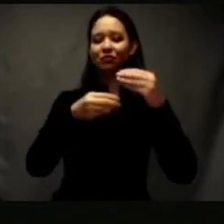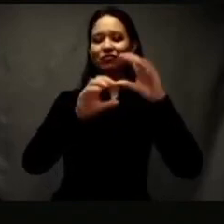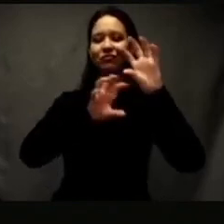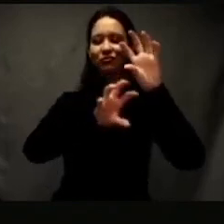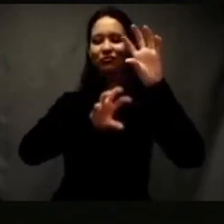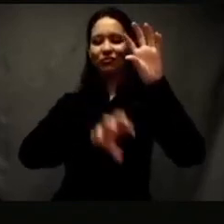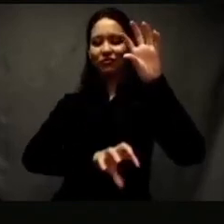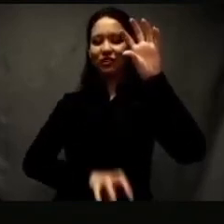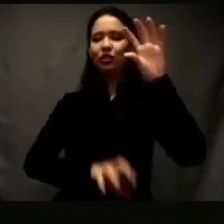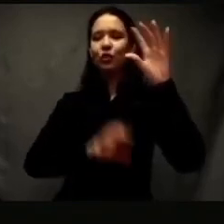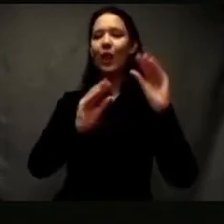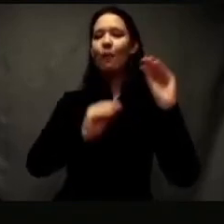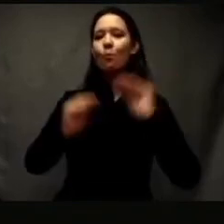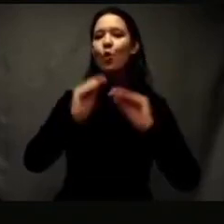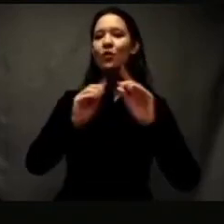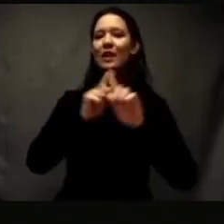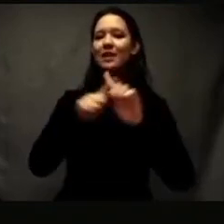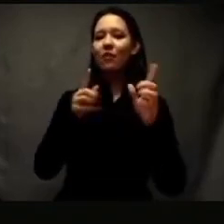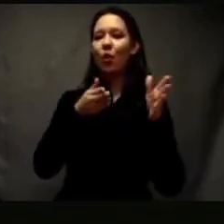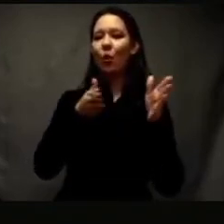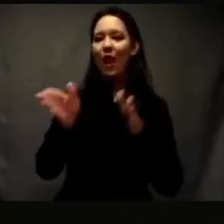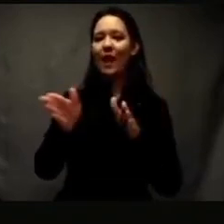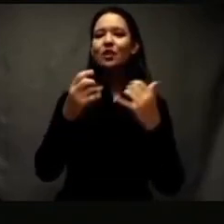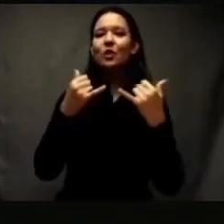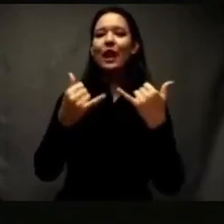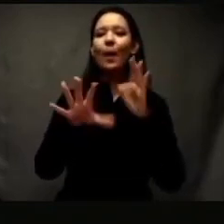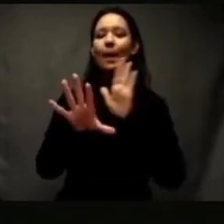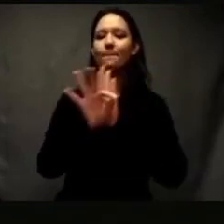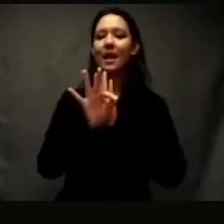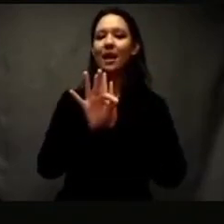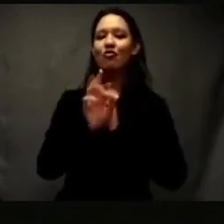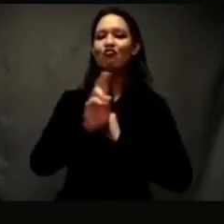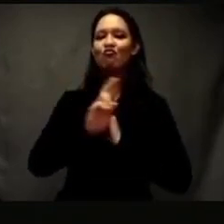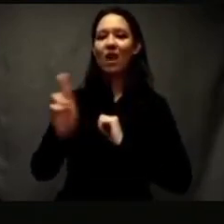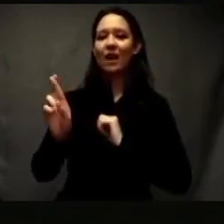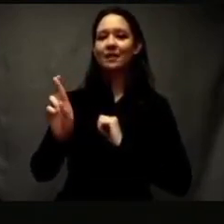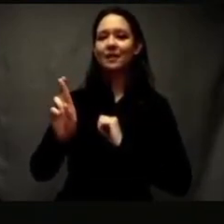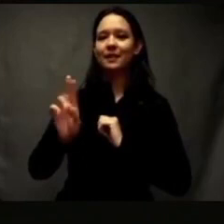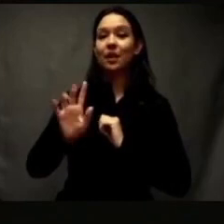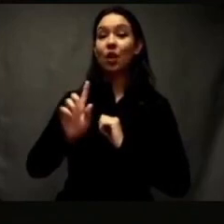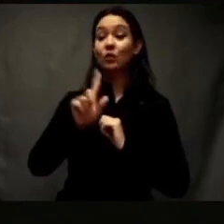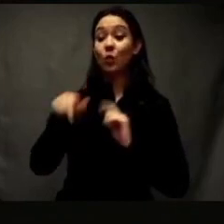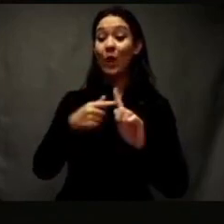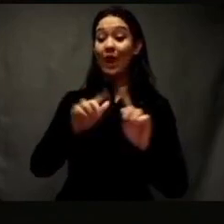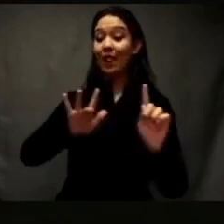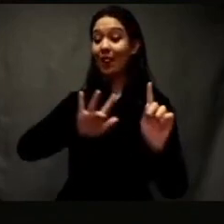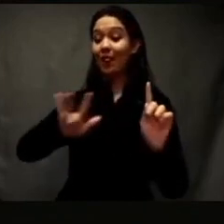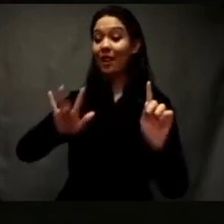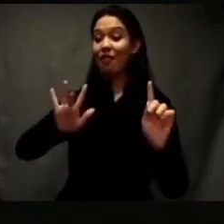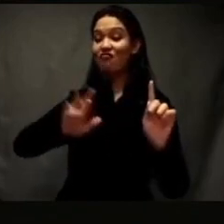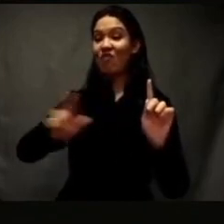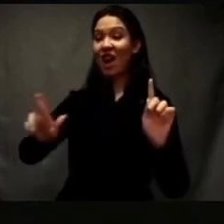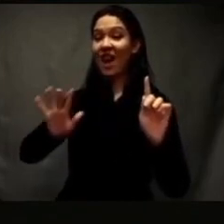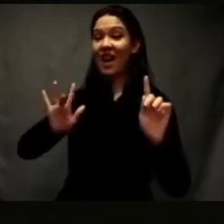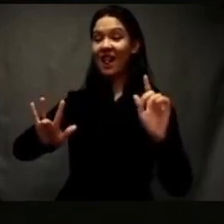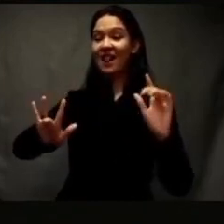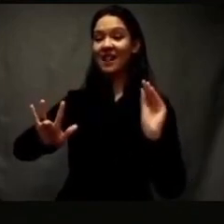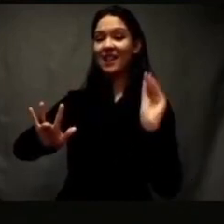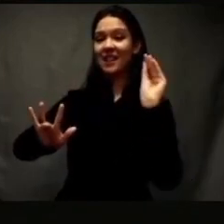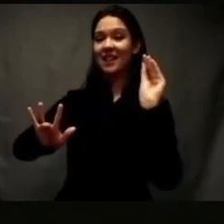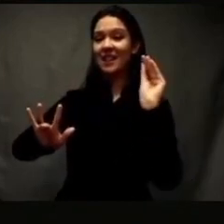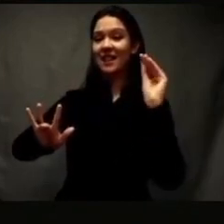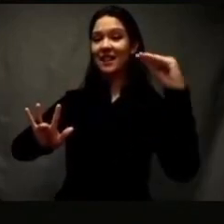And so now I'm going to select from the option menu the right arrow. So when right arrow key is pressed, and I'll